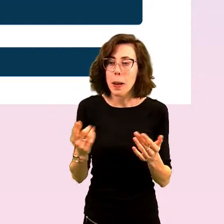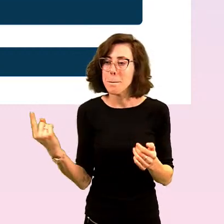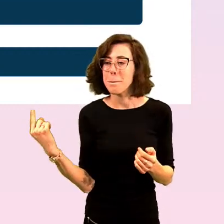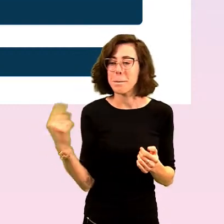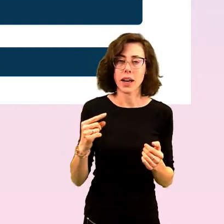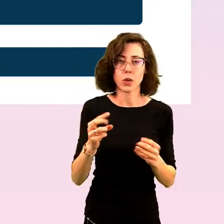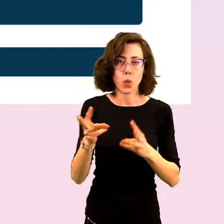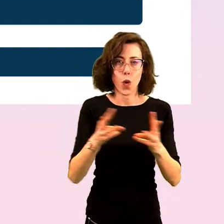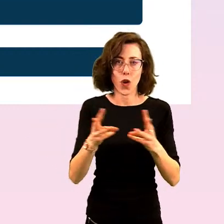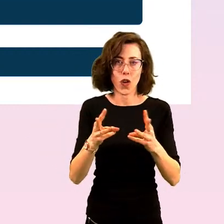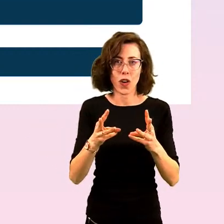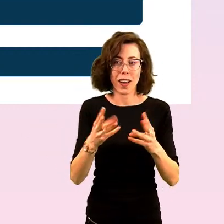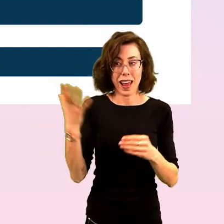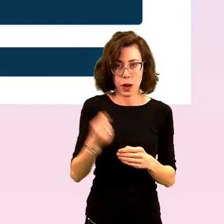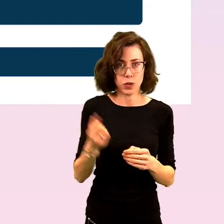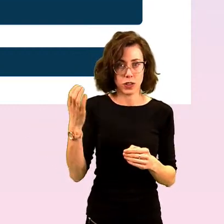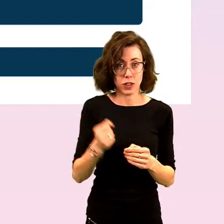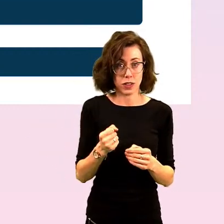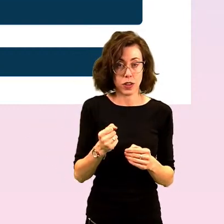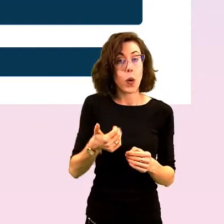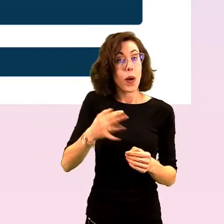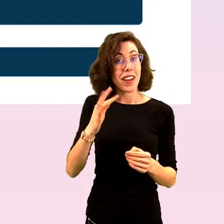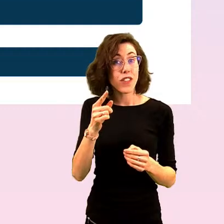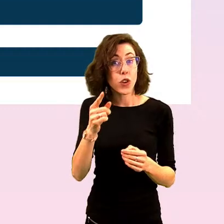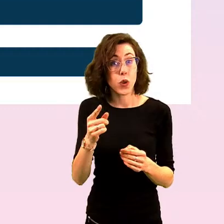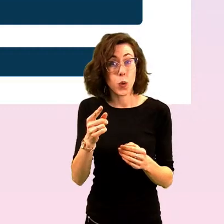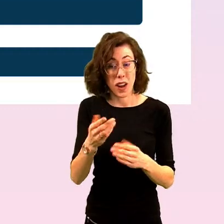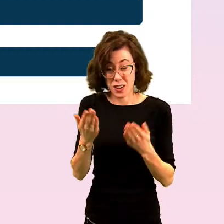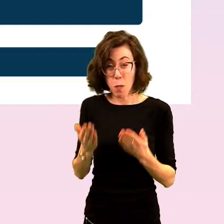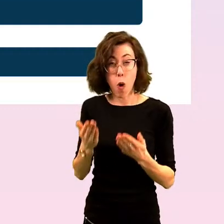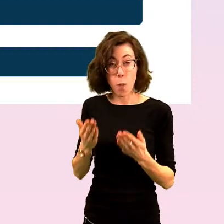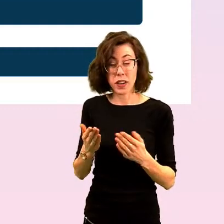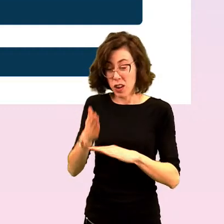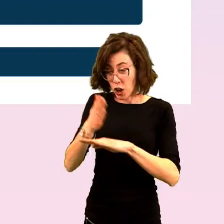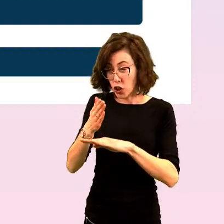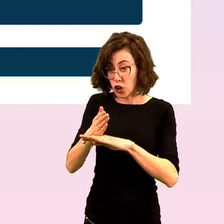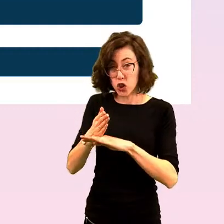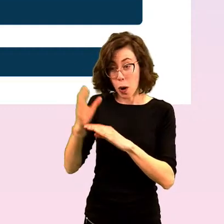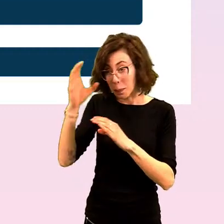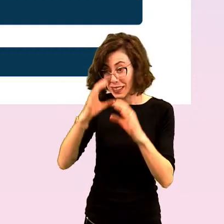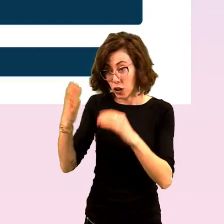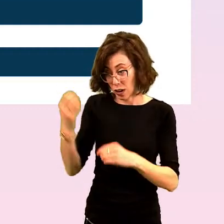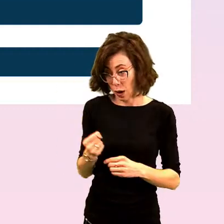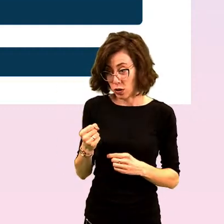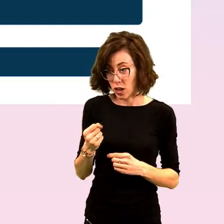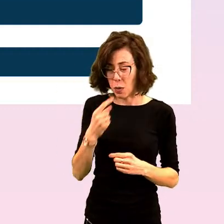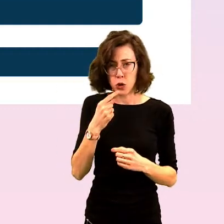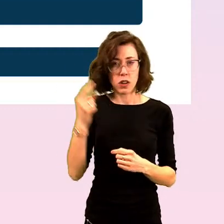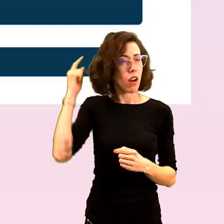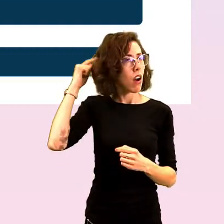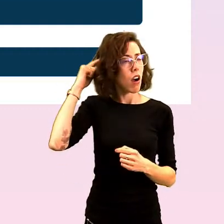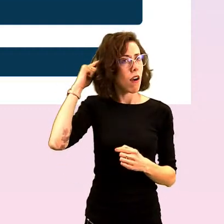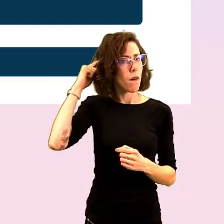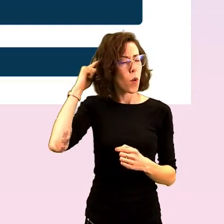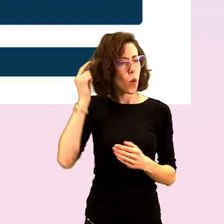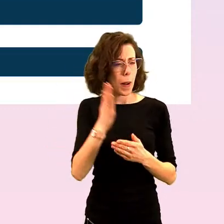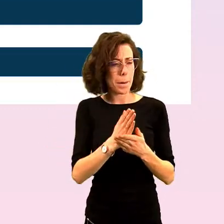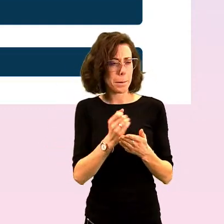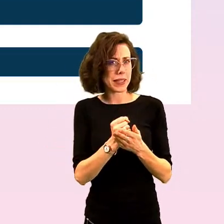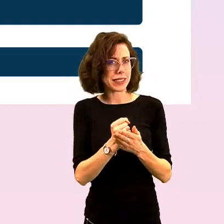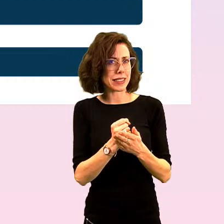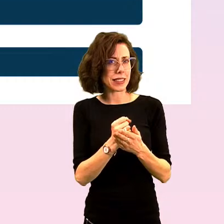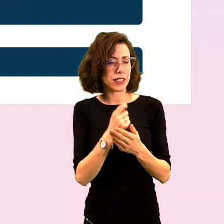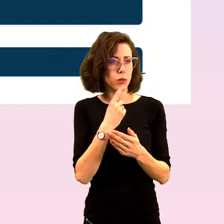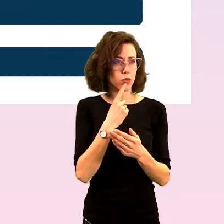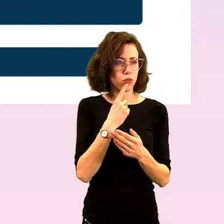that if somebody is in receipt of job seekers, they have an idea for a business opportunity. Well, then we can help them in